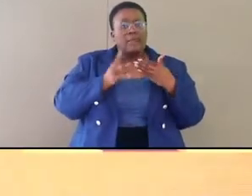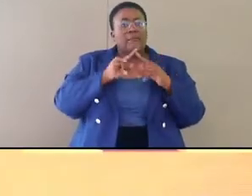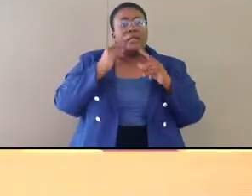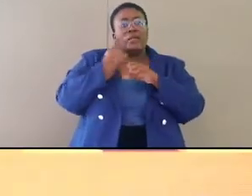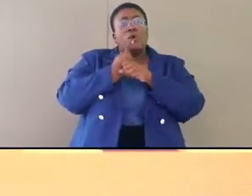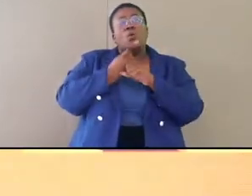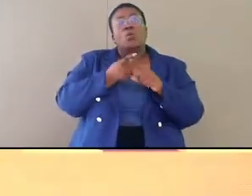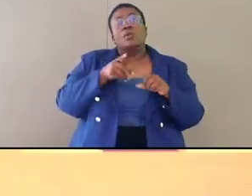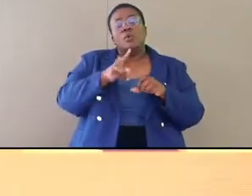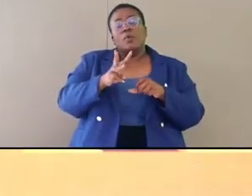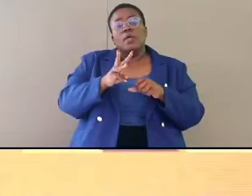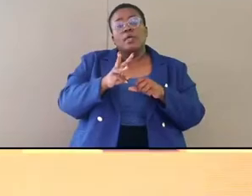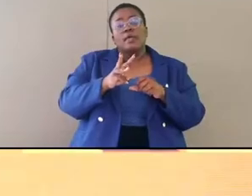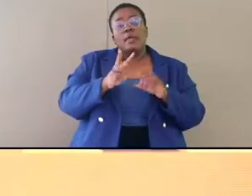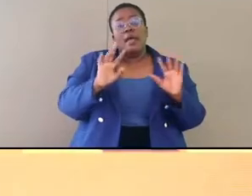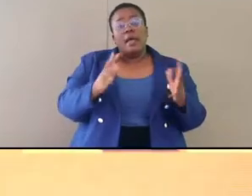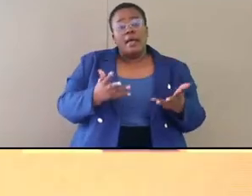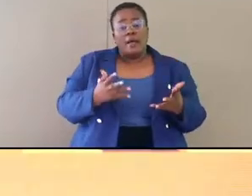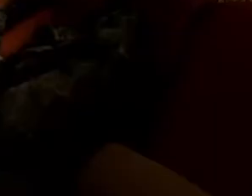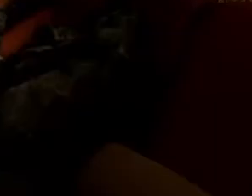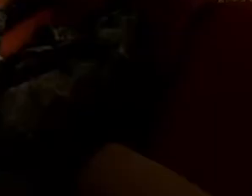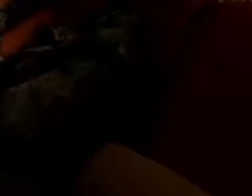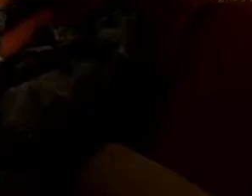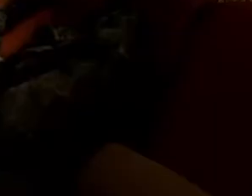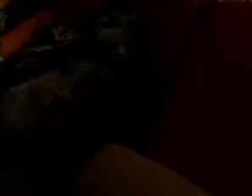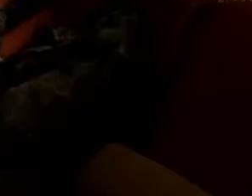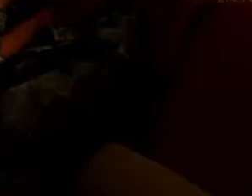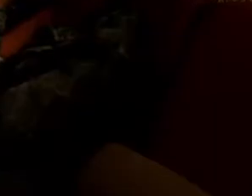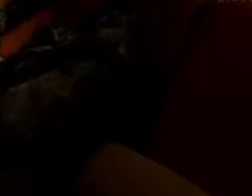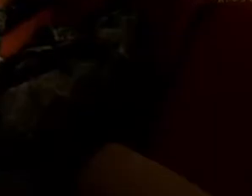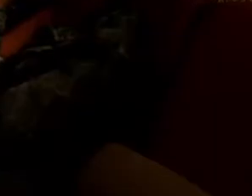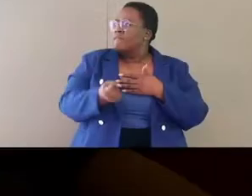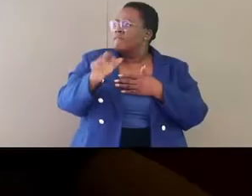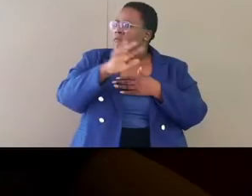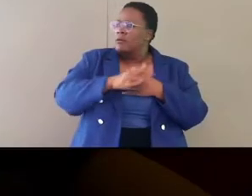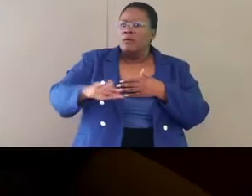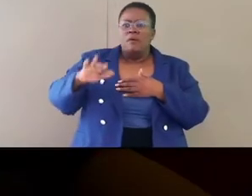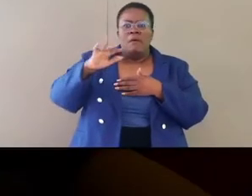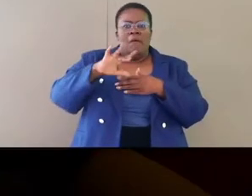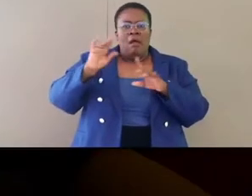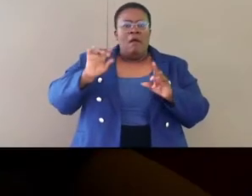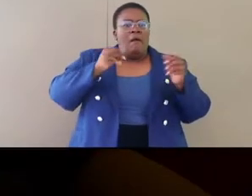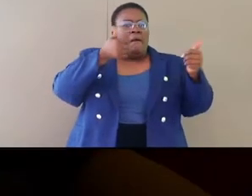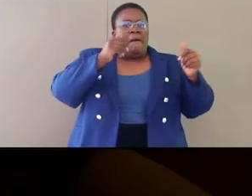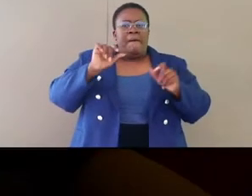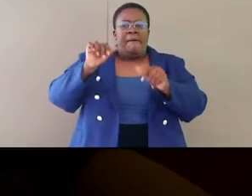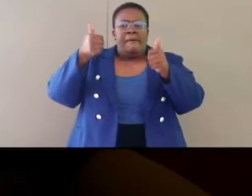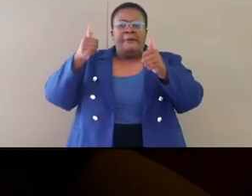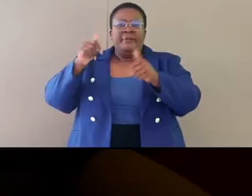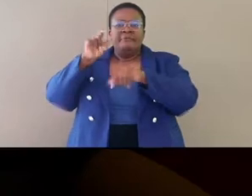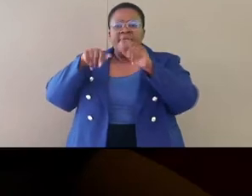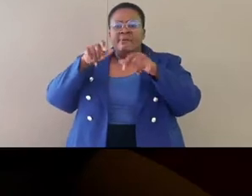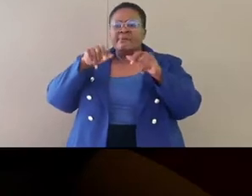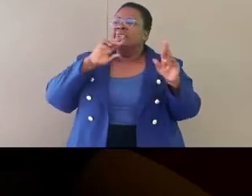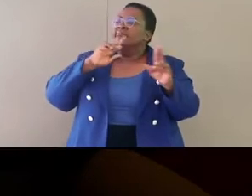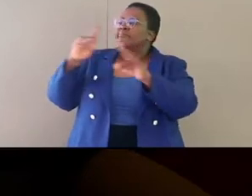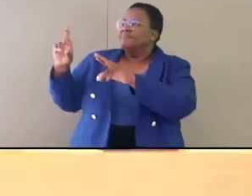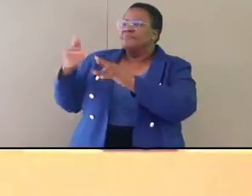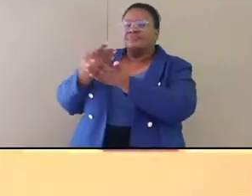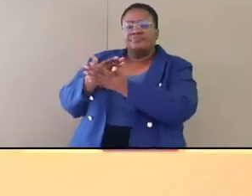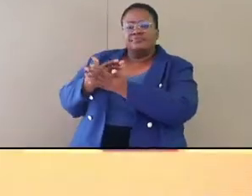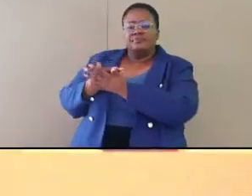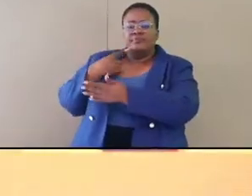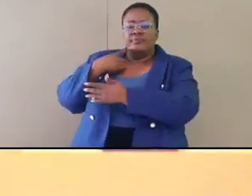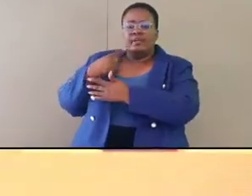can end is can we have some places of excellence where people can refer and say look at the